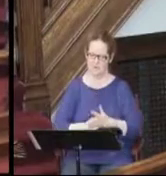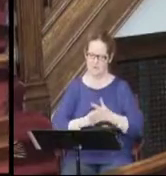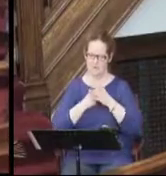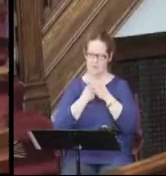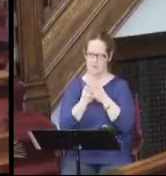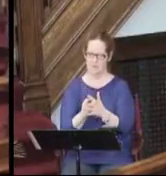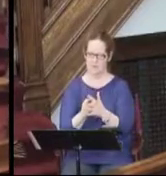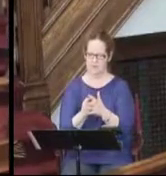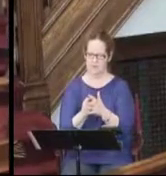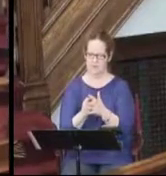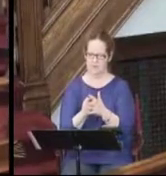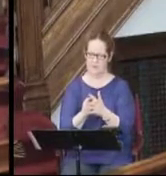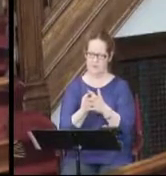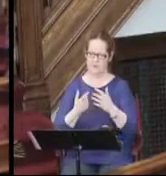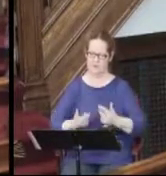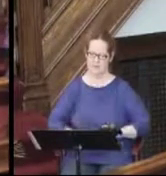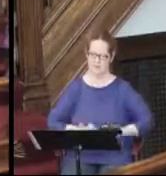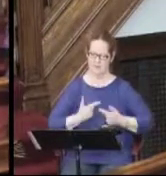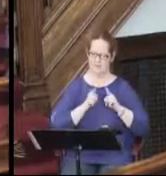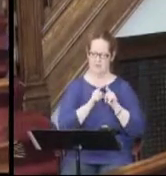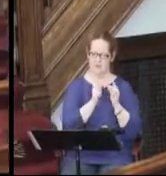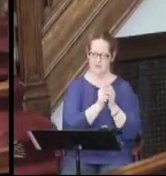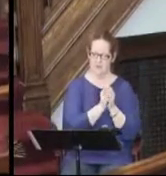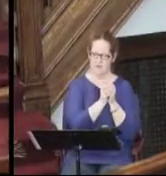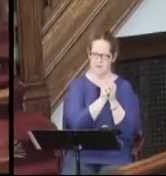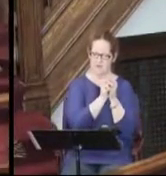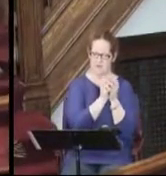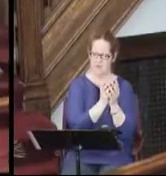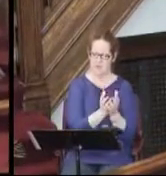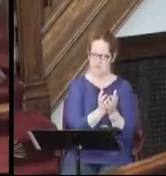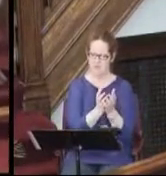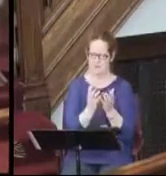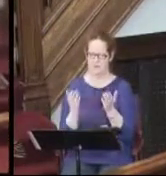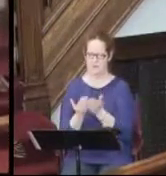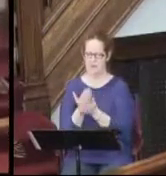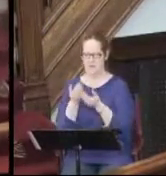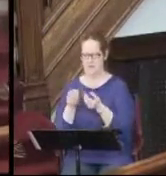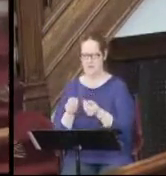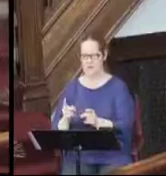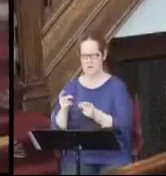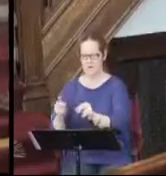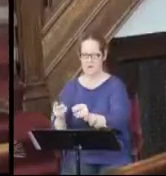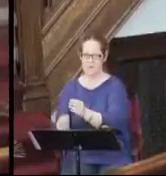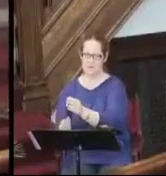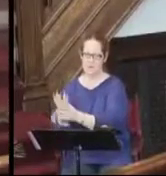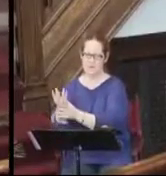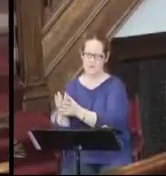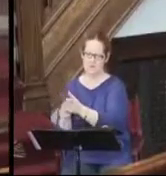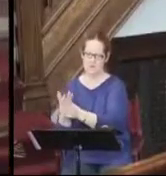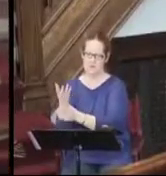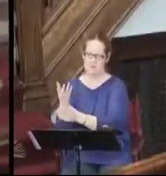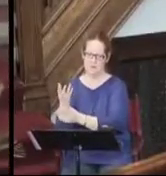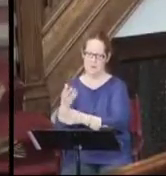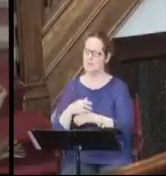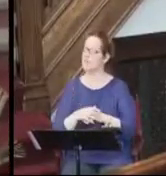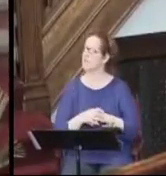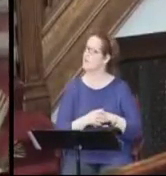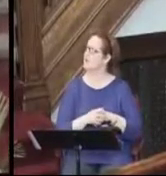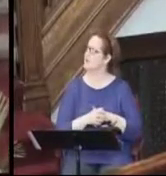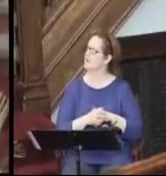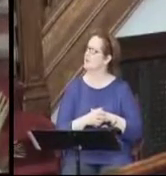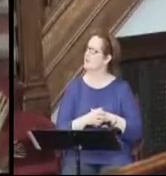friendship and new beginnings, for life as it unfolds and new opportunities for growth,